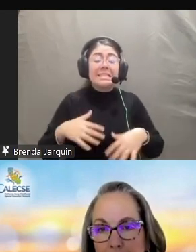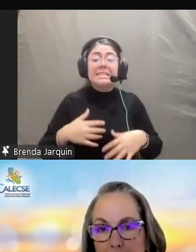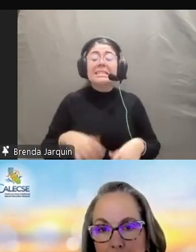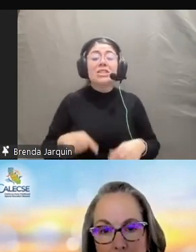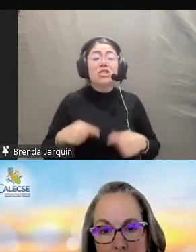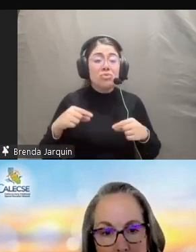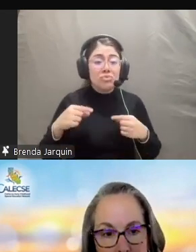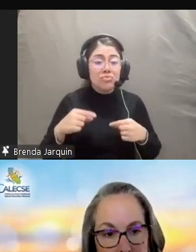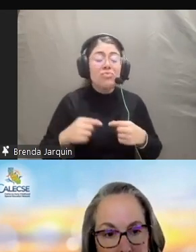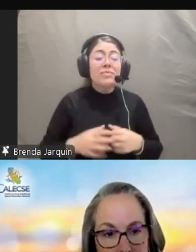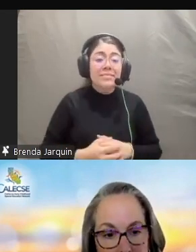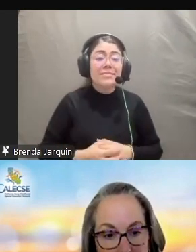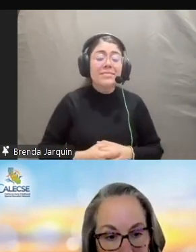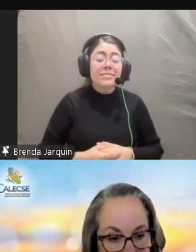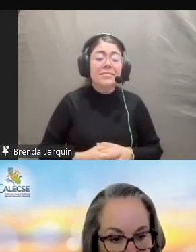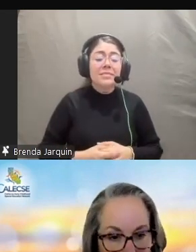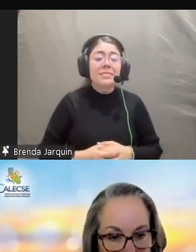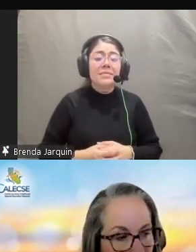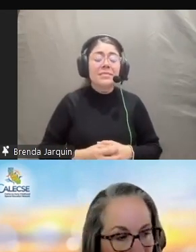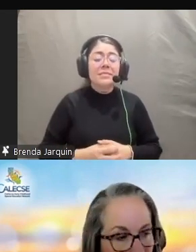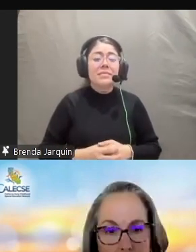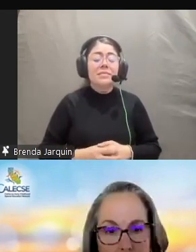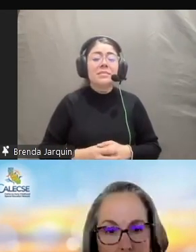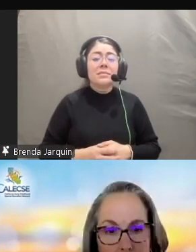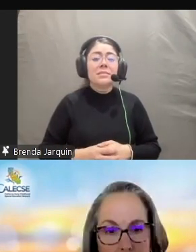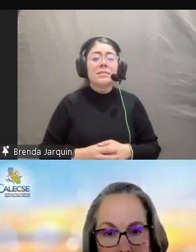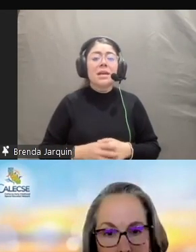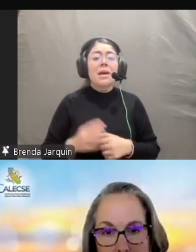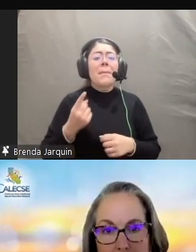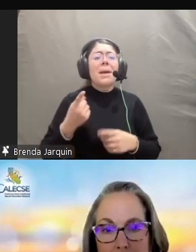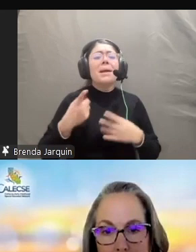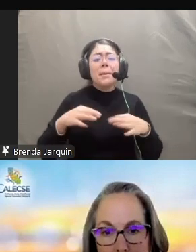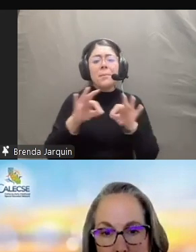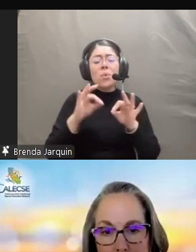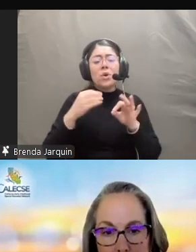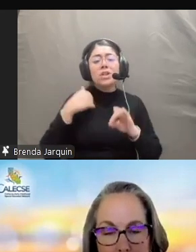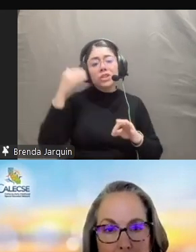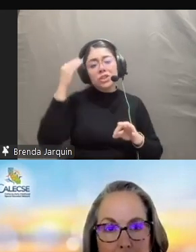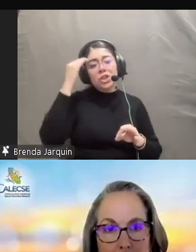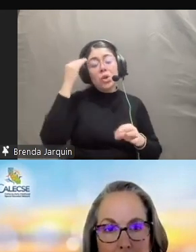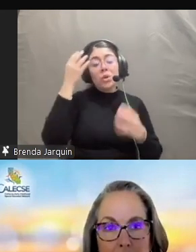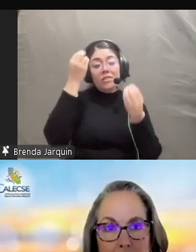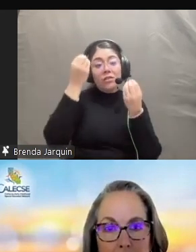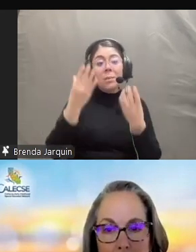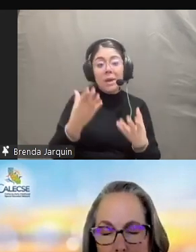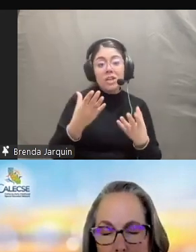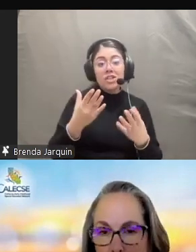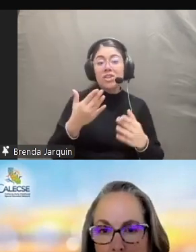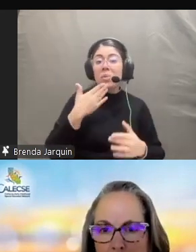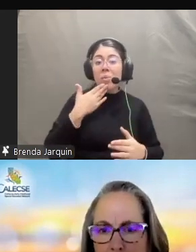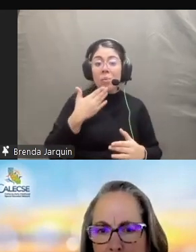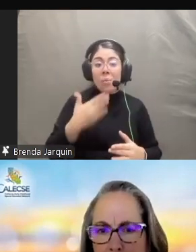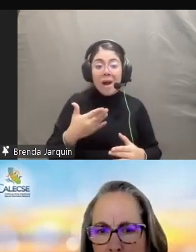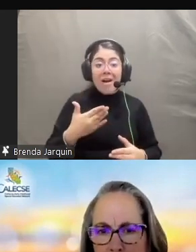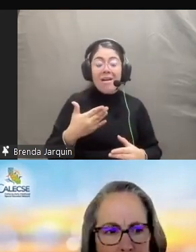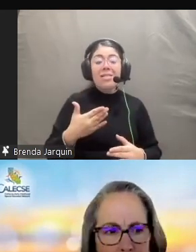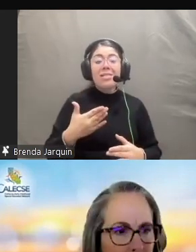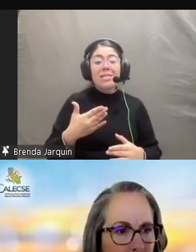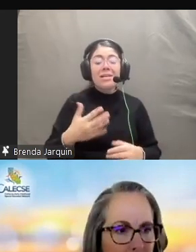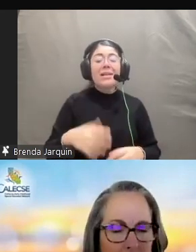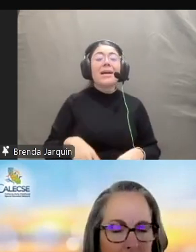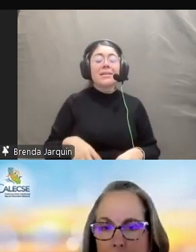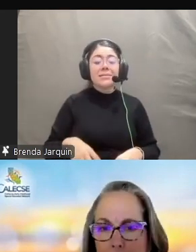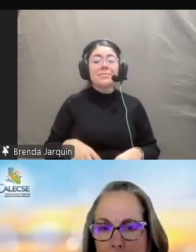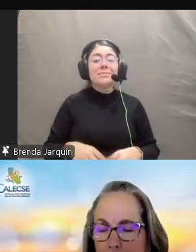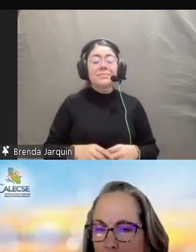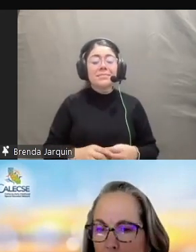of us to digest and understand is really valuable. If we can continue through the flow chart,